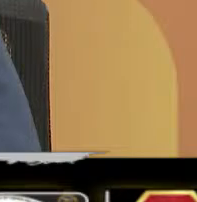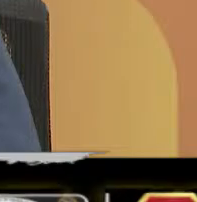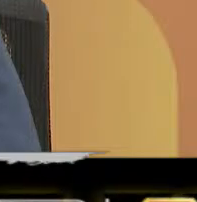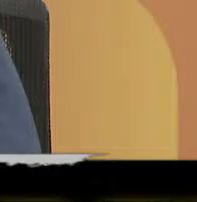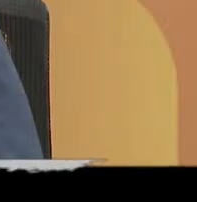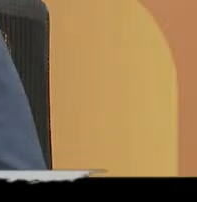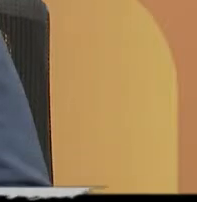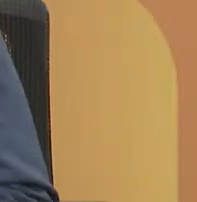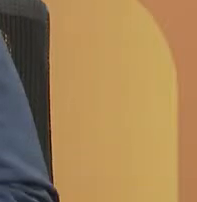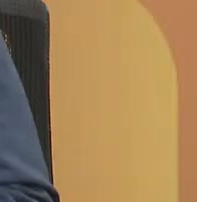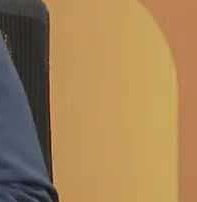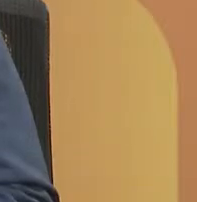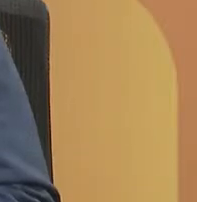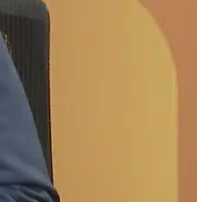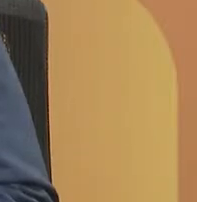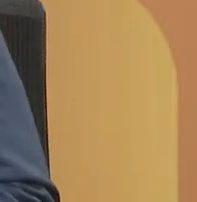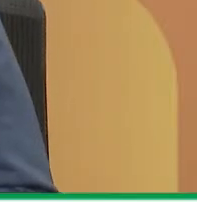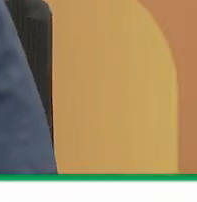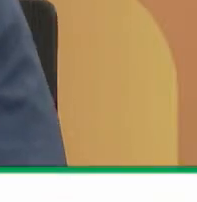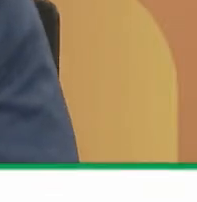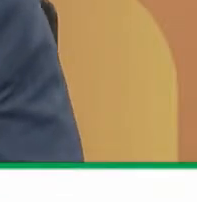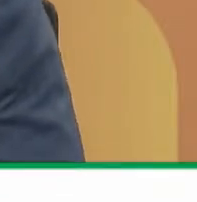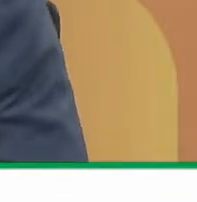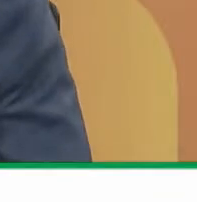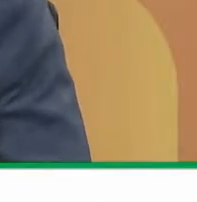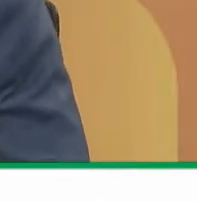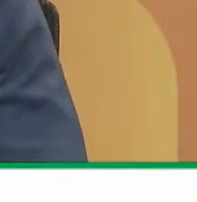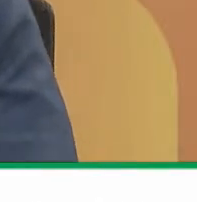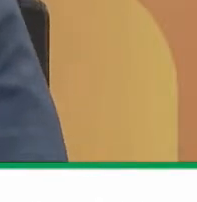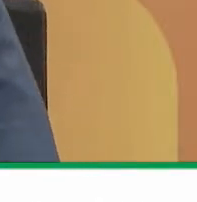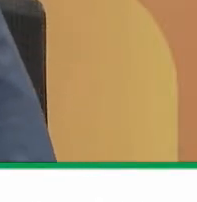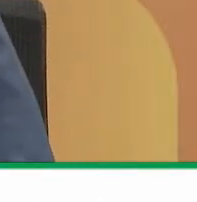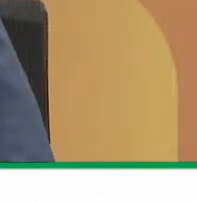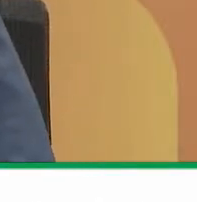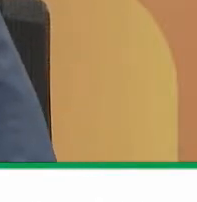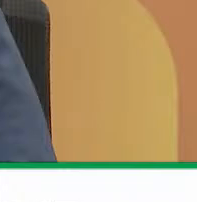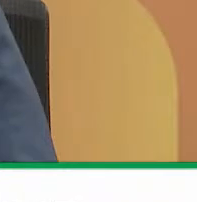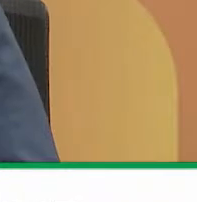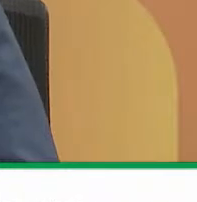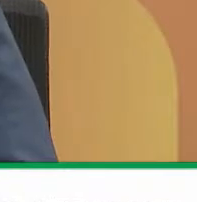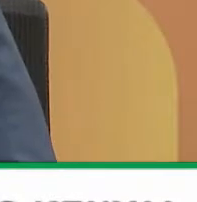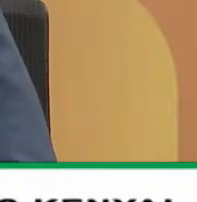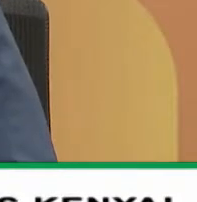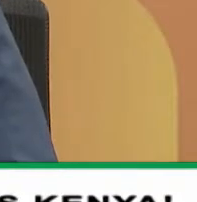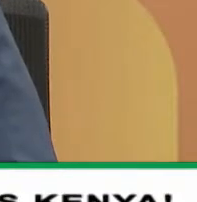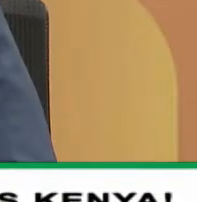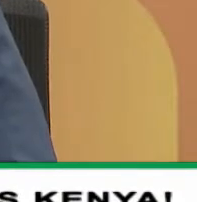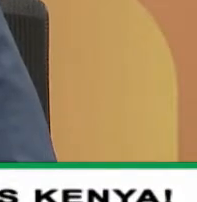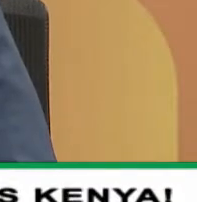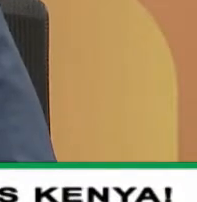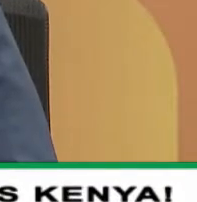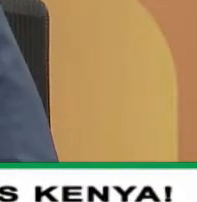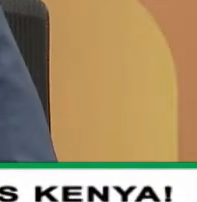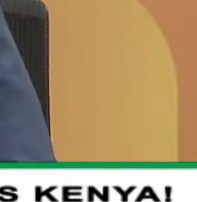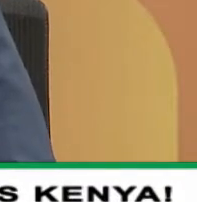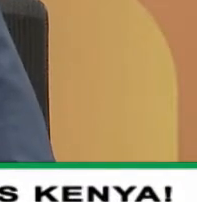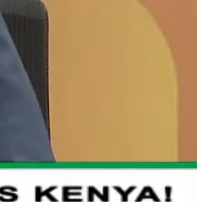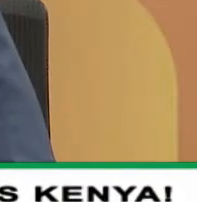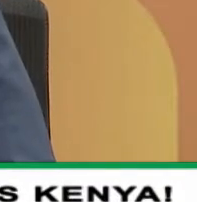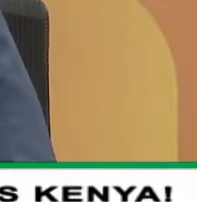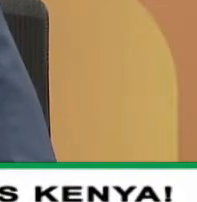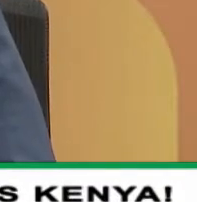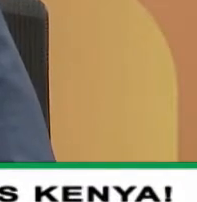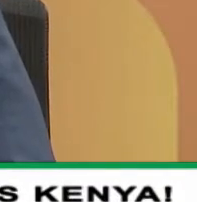increasing commission from 7 to 9. And I agree with my brother here from Mandera. We need to have an